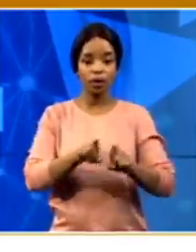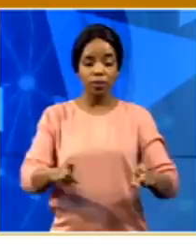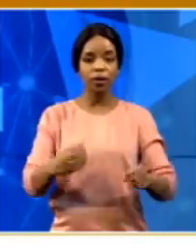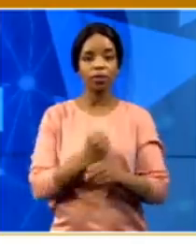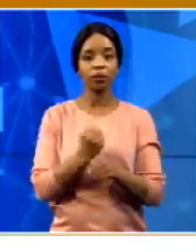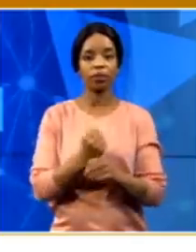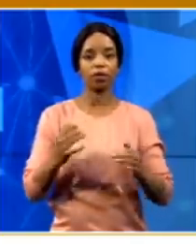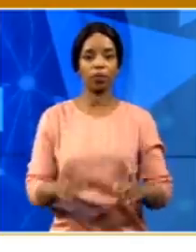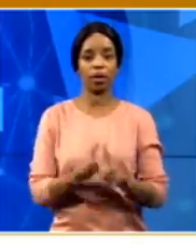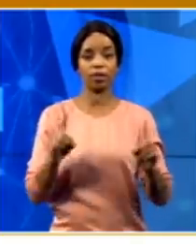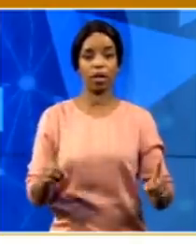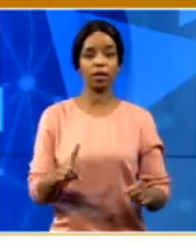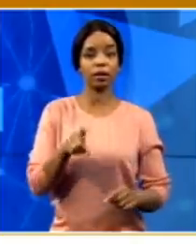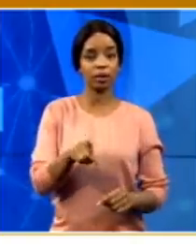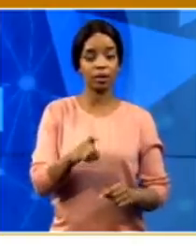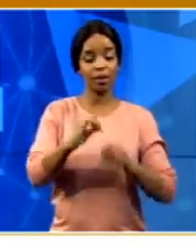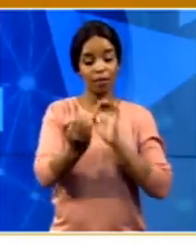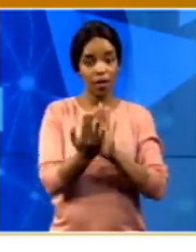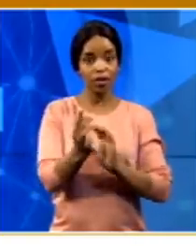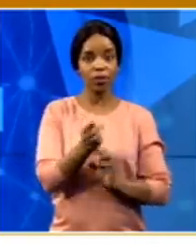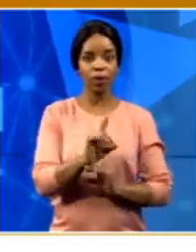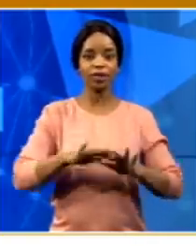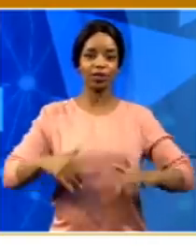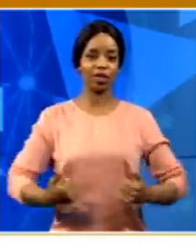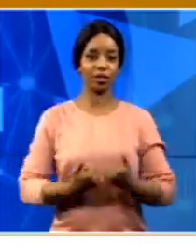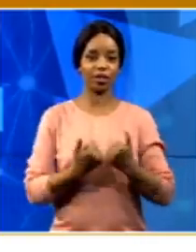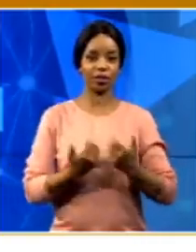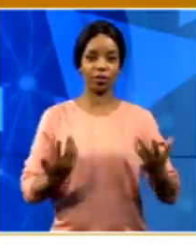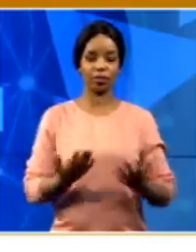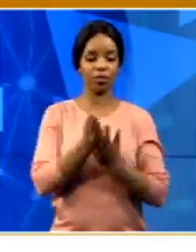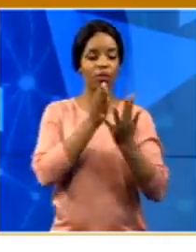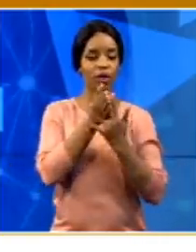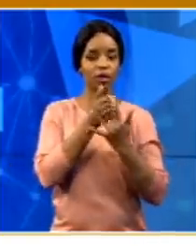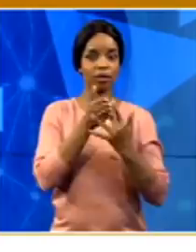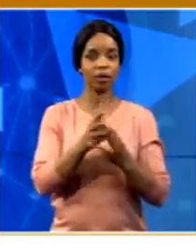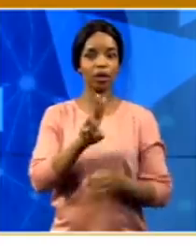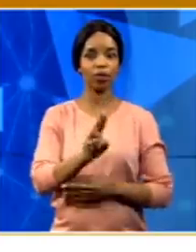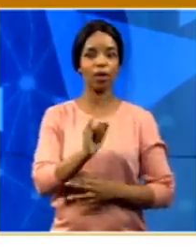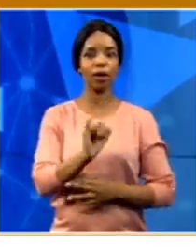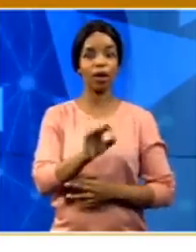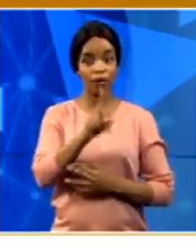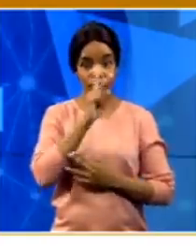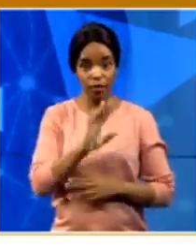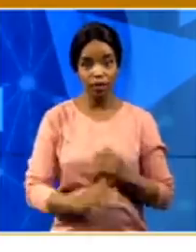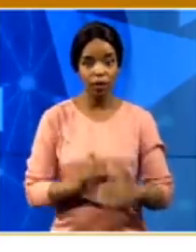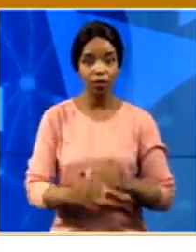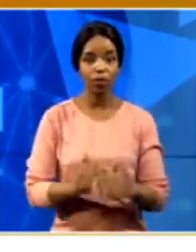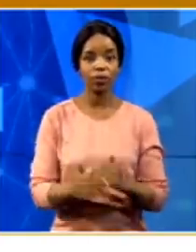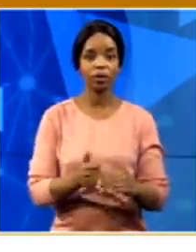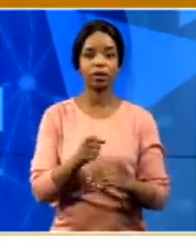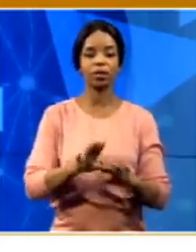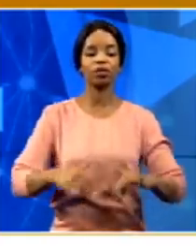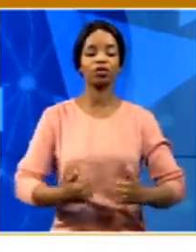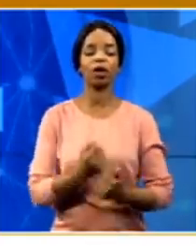viewers who've expressed having faced challenges with accessing UIF, it would seem this process has not been without